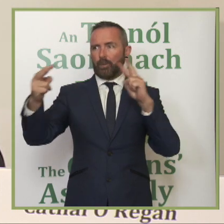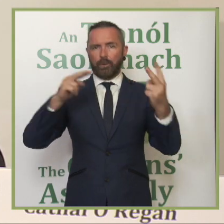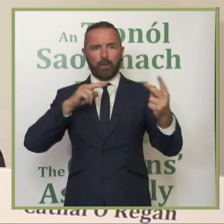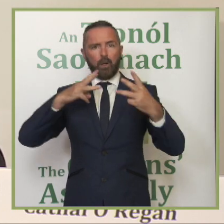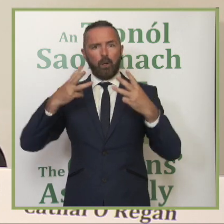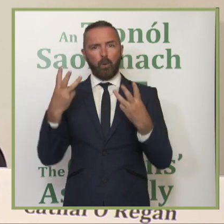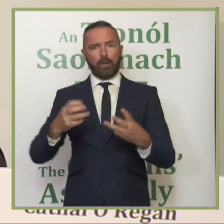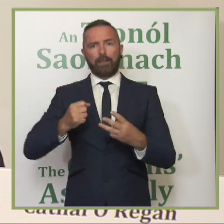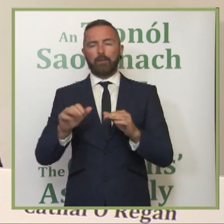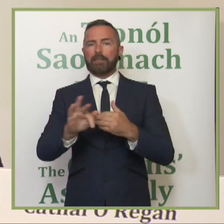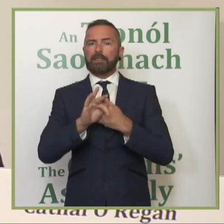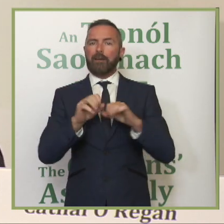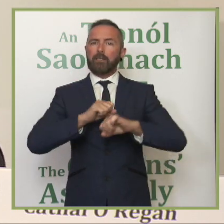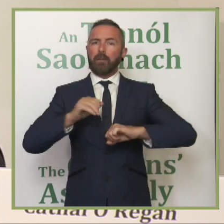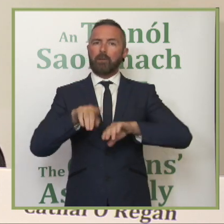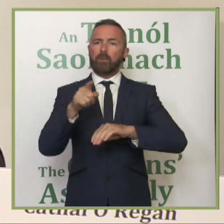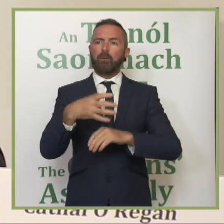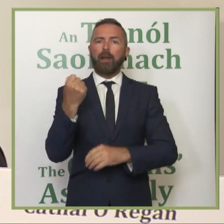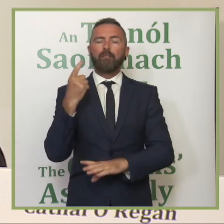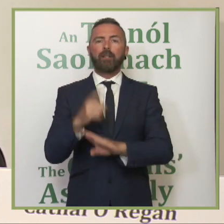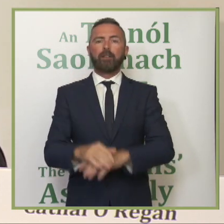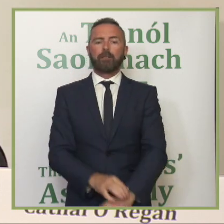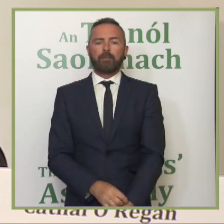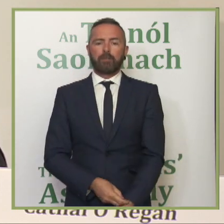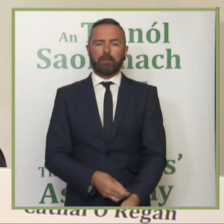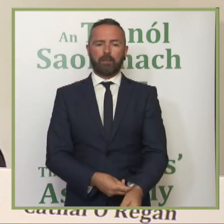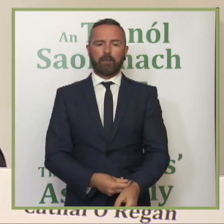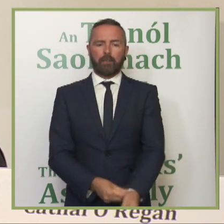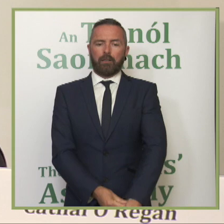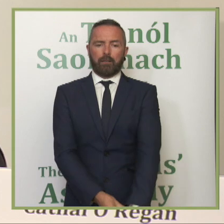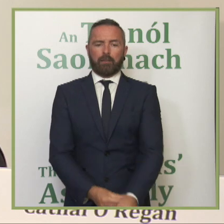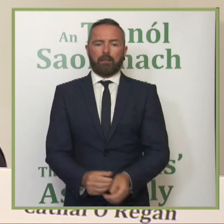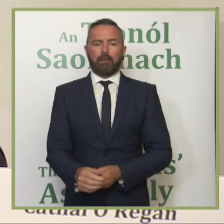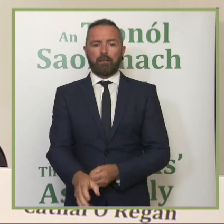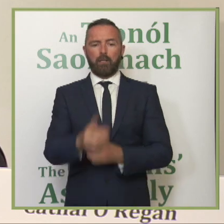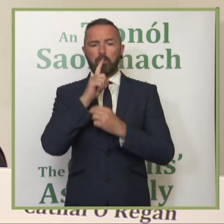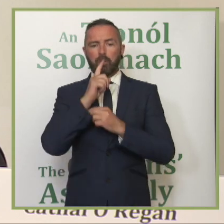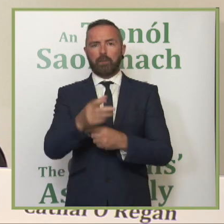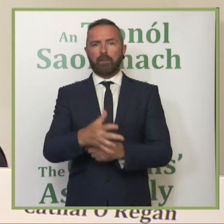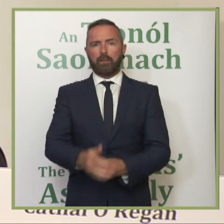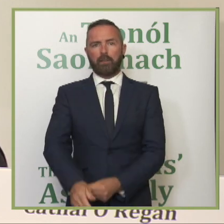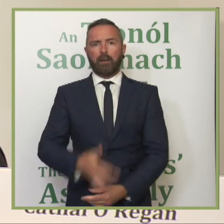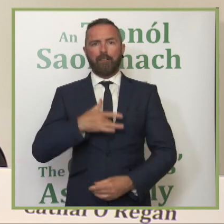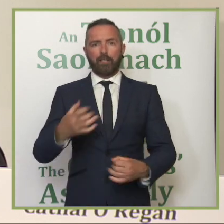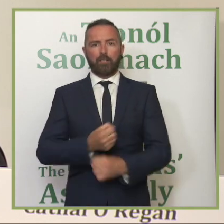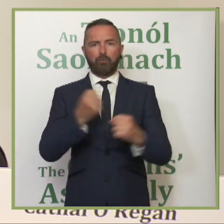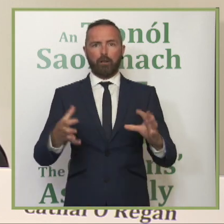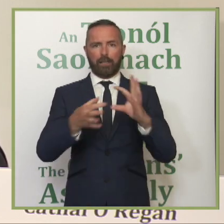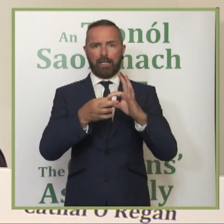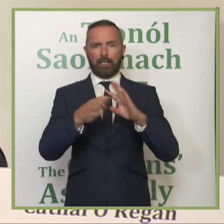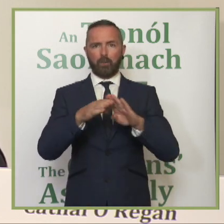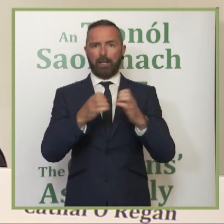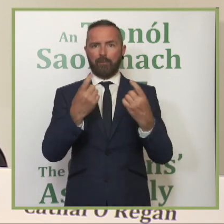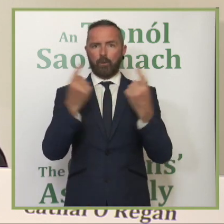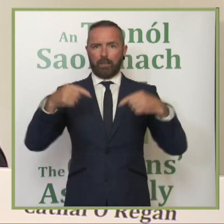you with the facilitators to have that dialogue. But overall, I must say, it's a strong feeling of connection from everybody here today.